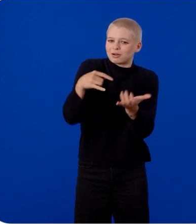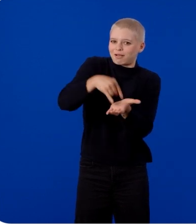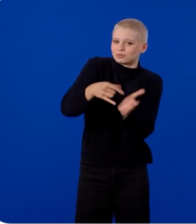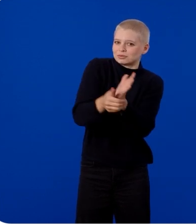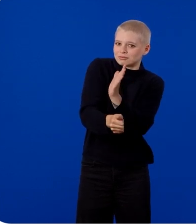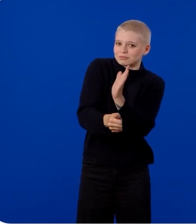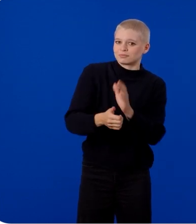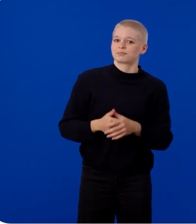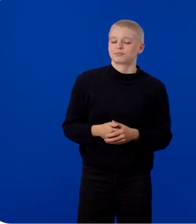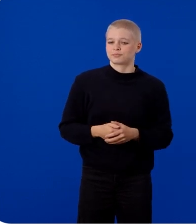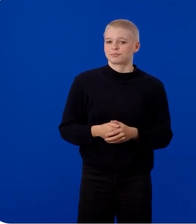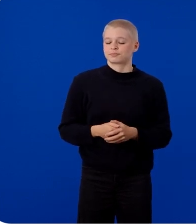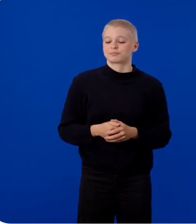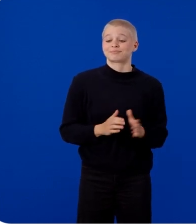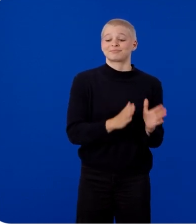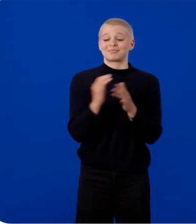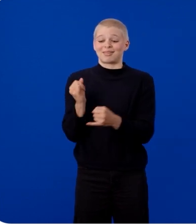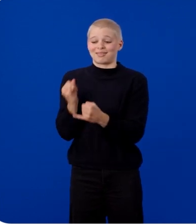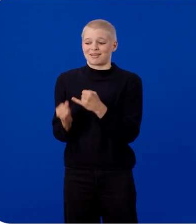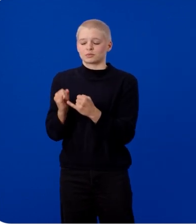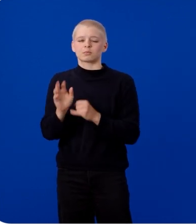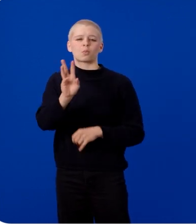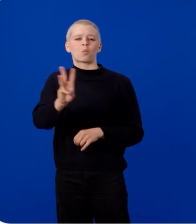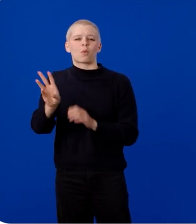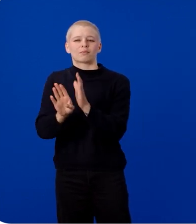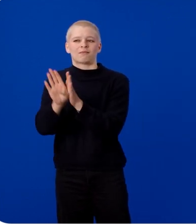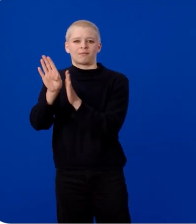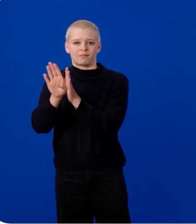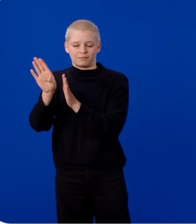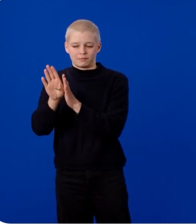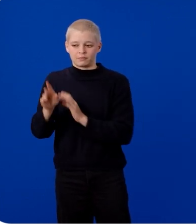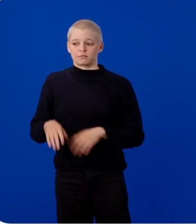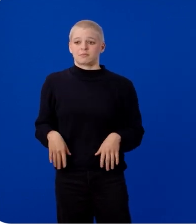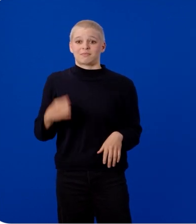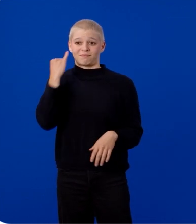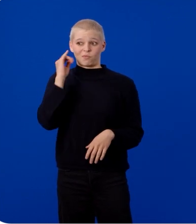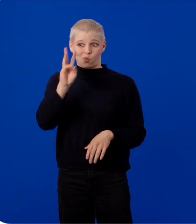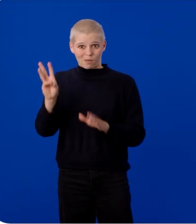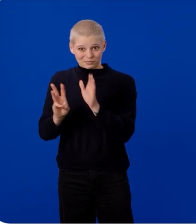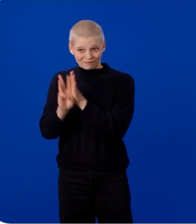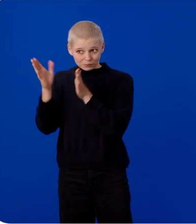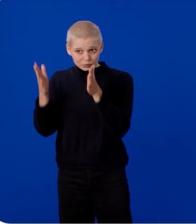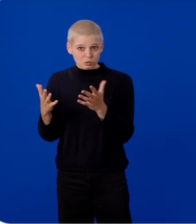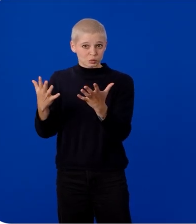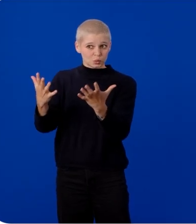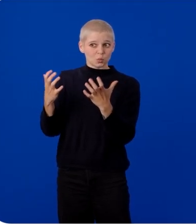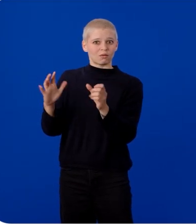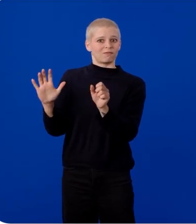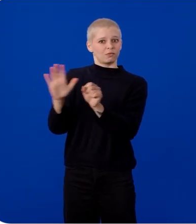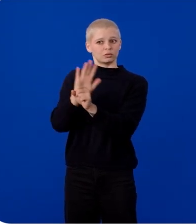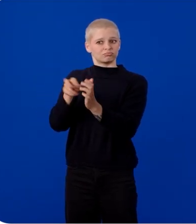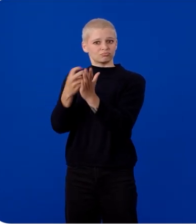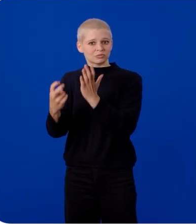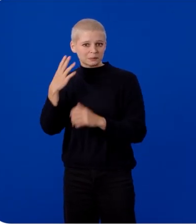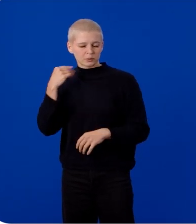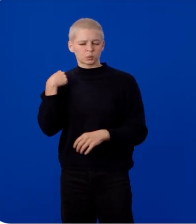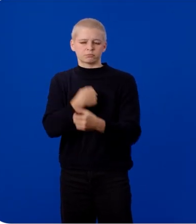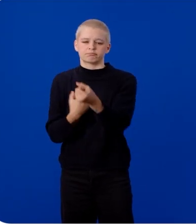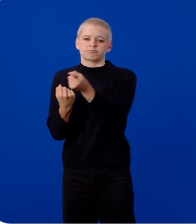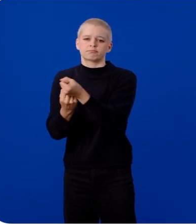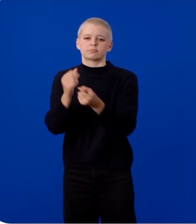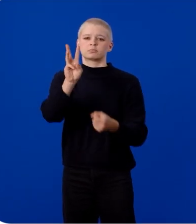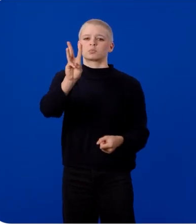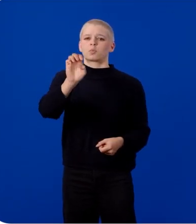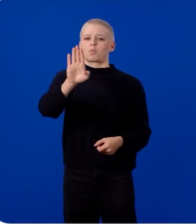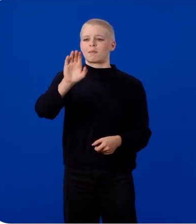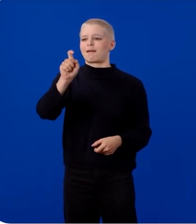web development. For web devs who want to build immersive experiences, we fully support WebXR. WebXR is one